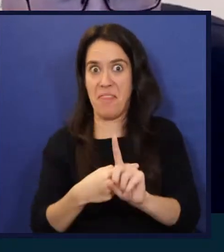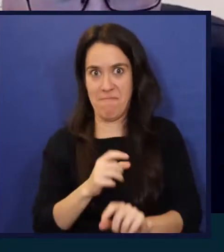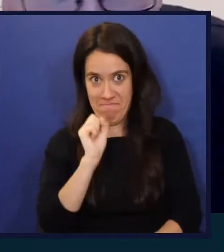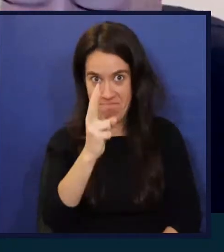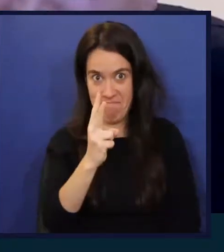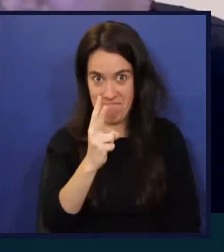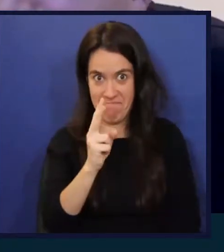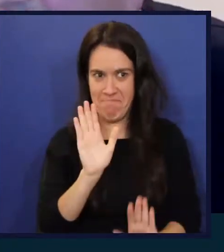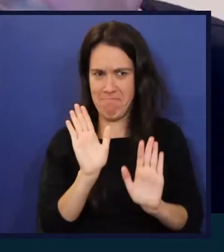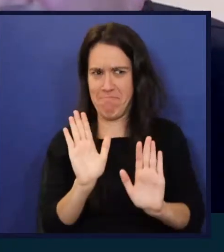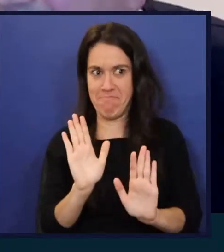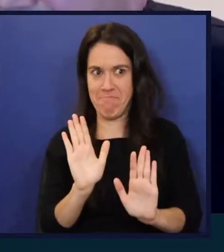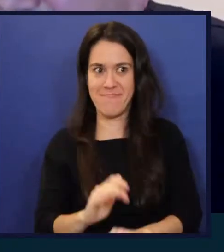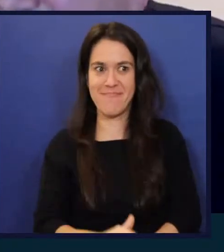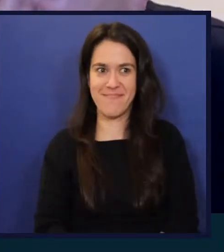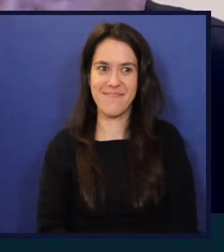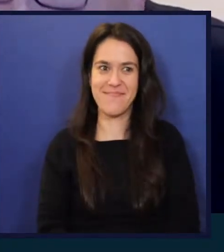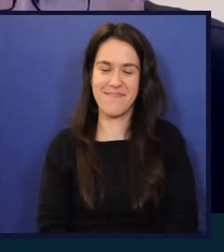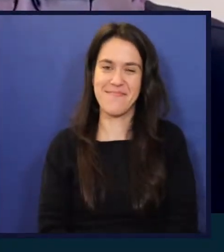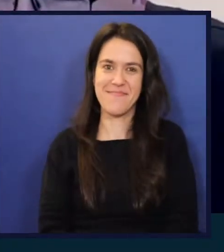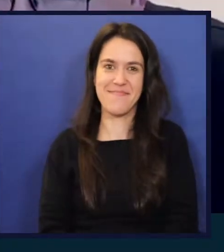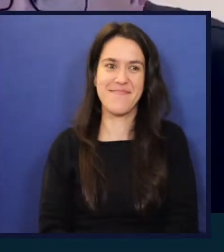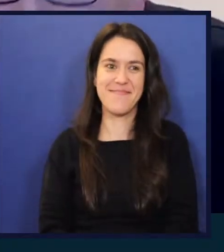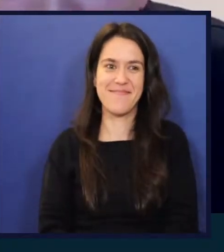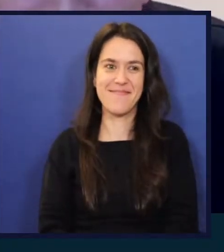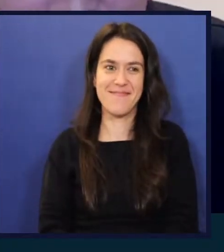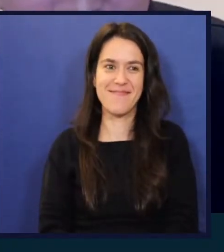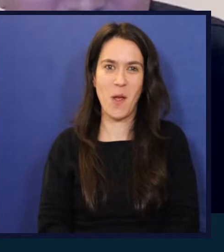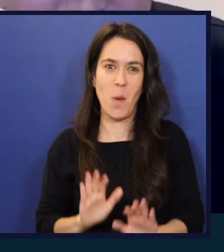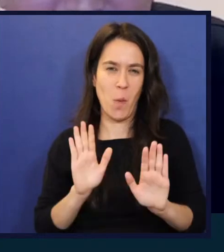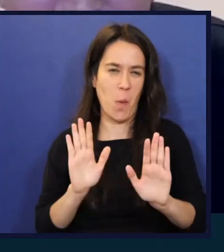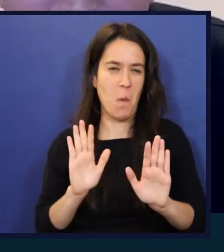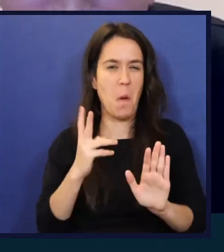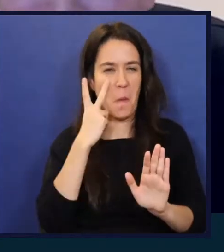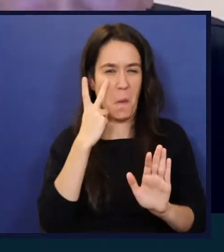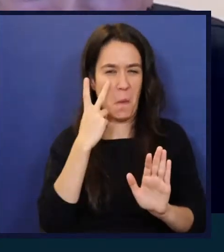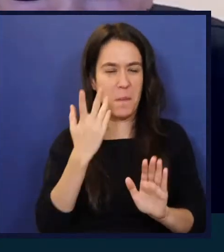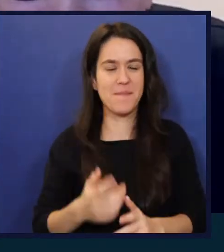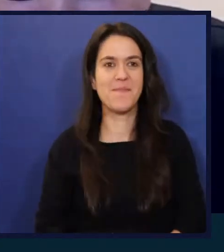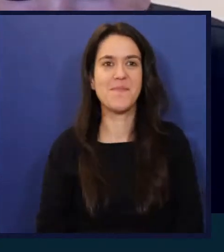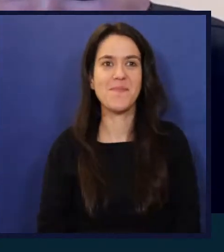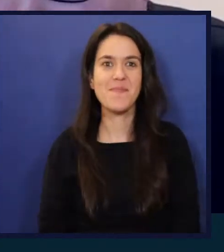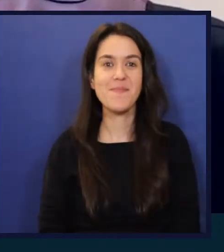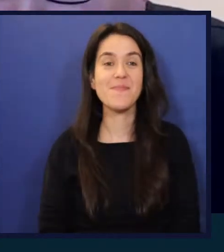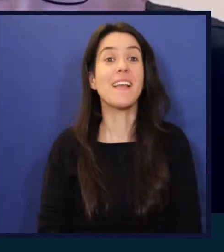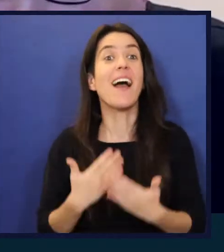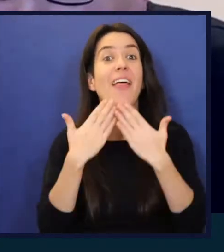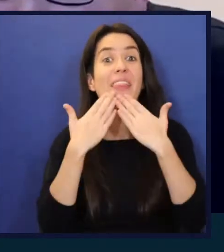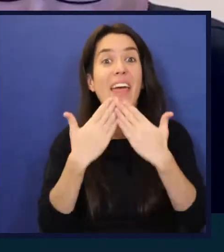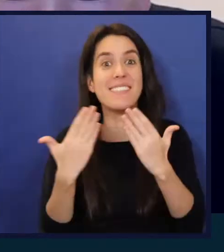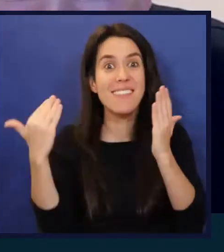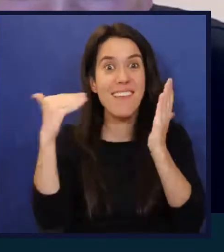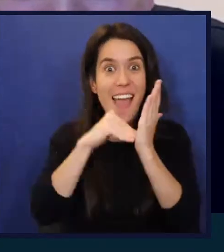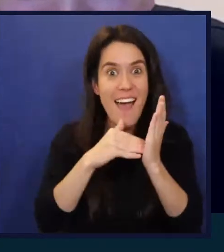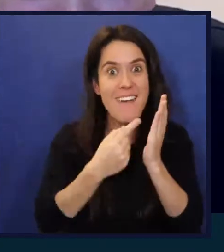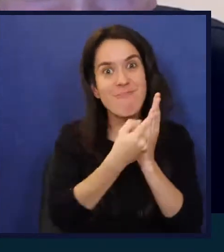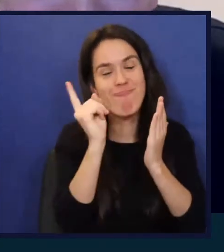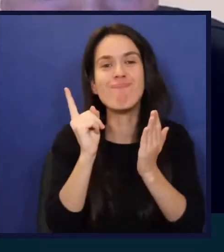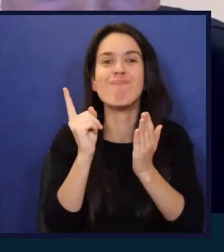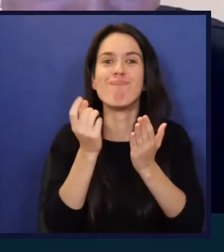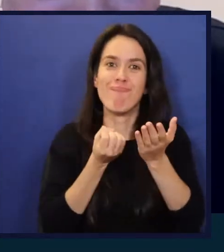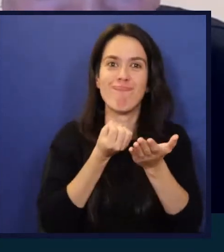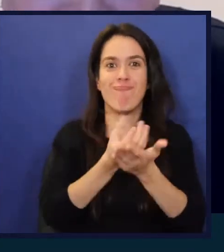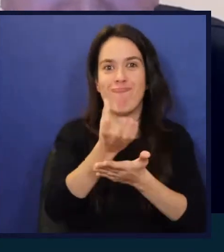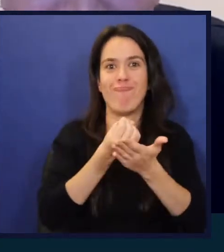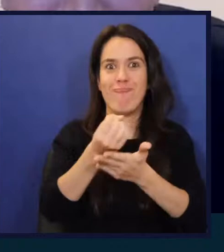Okay. Thank you so much. That's a very good answer. Well, I want to thank you again for sharing this content and for this